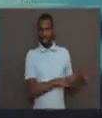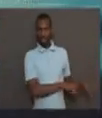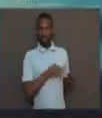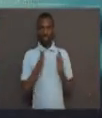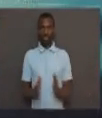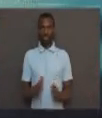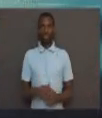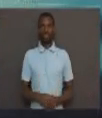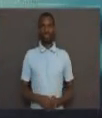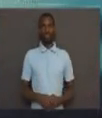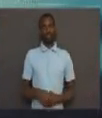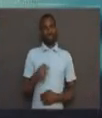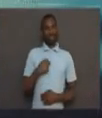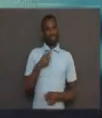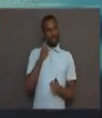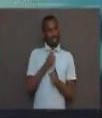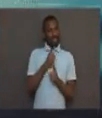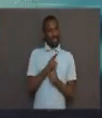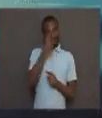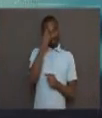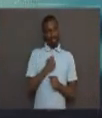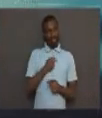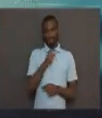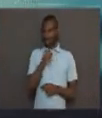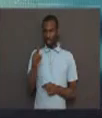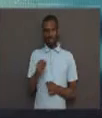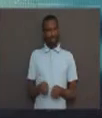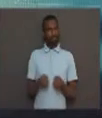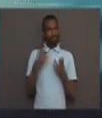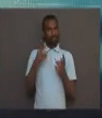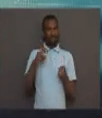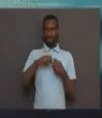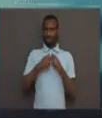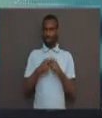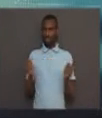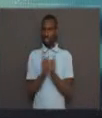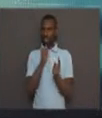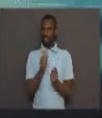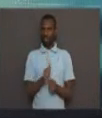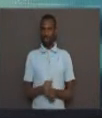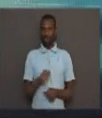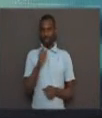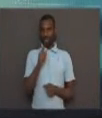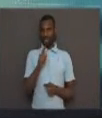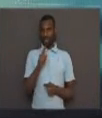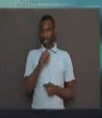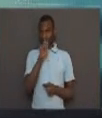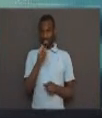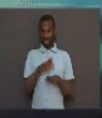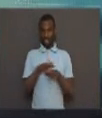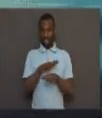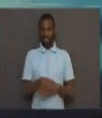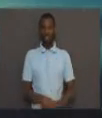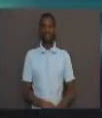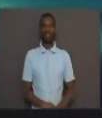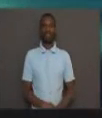Welcome back, students. I am sure you did not have too much trouble with this